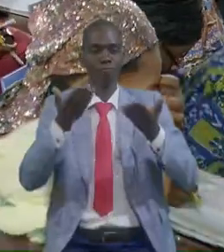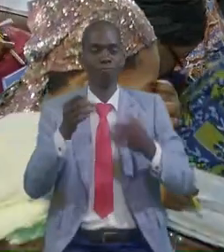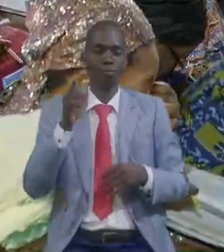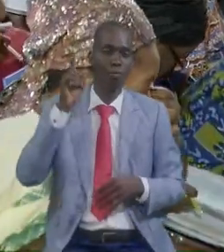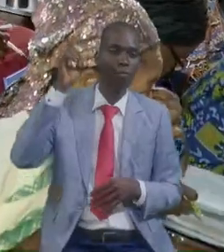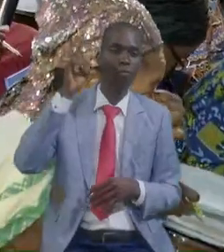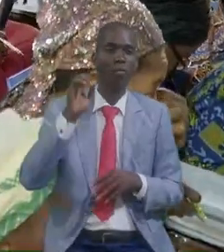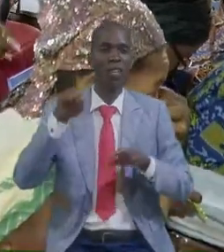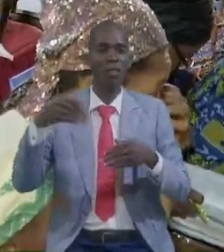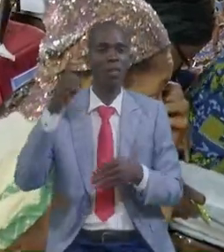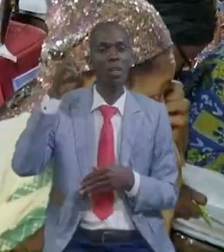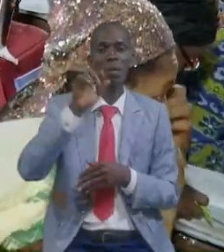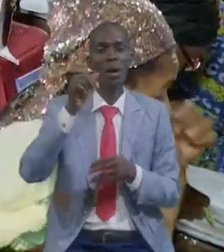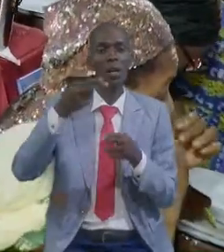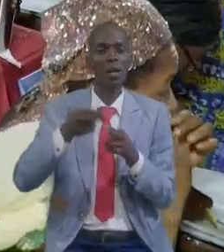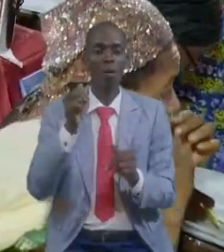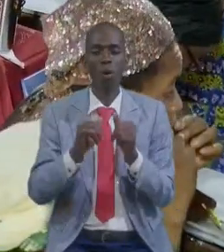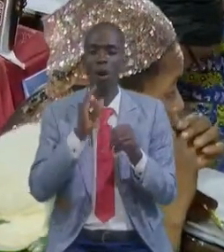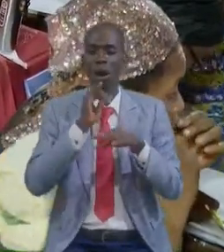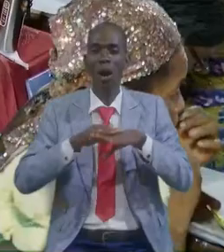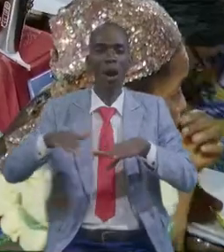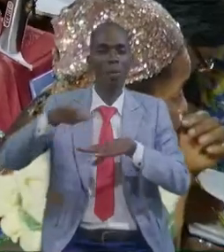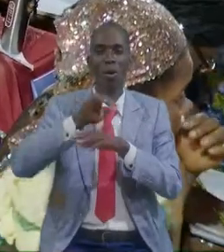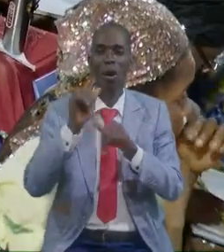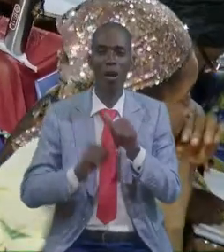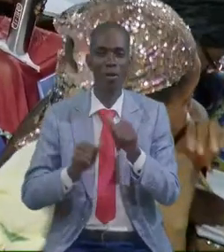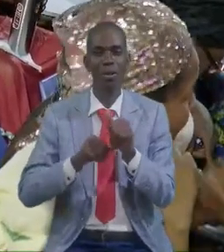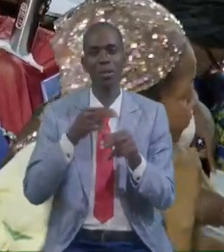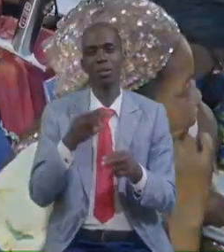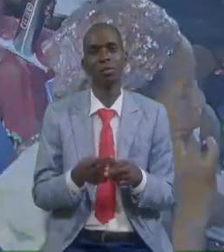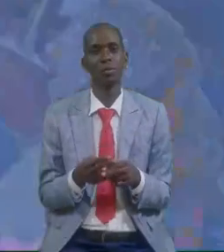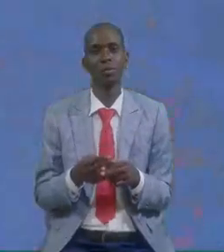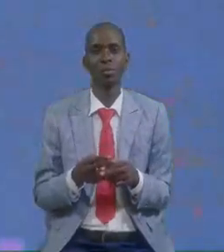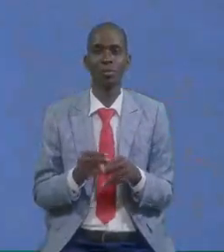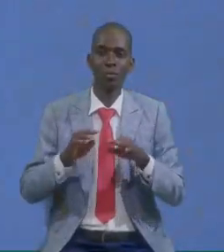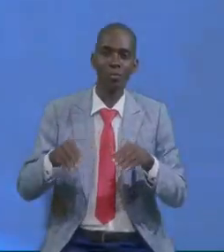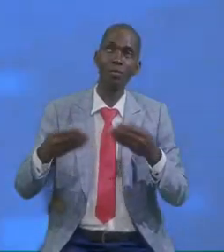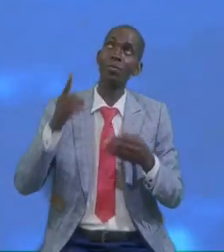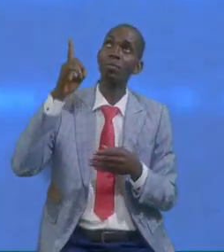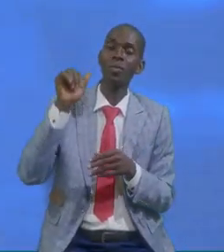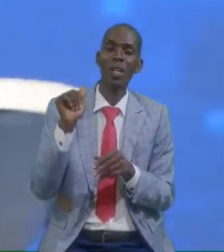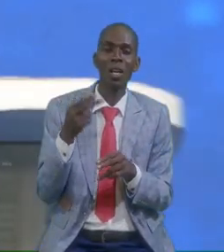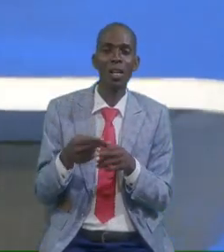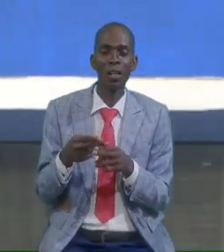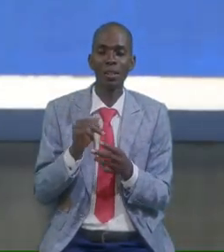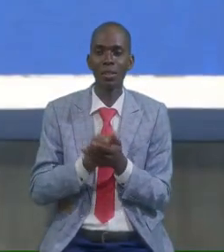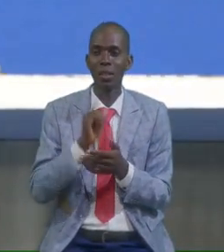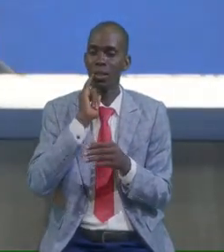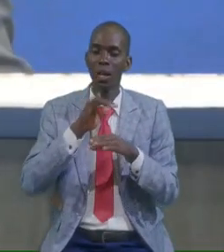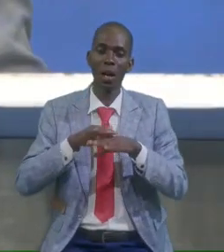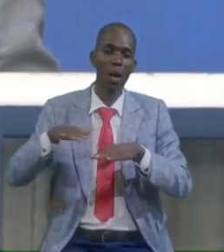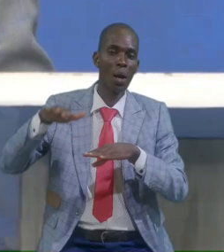is above every name. Giving him a name which is